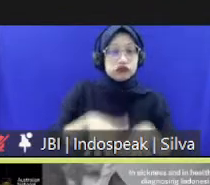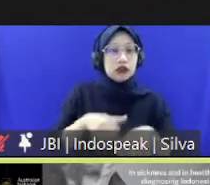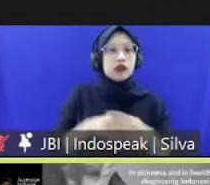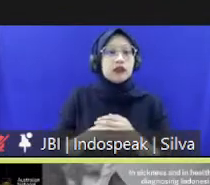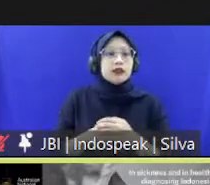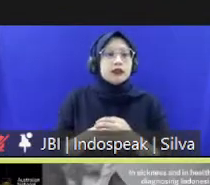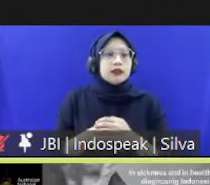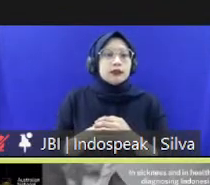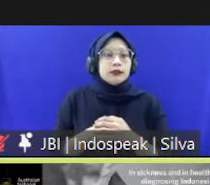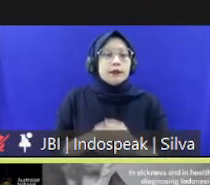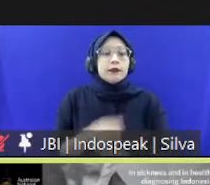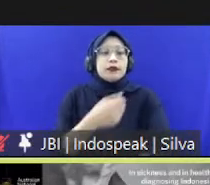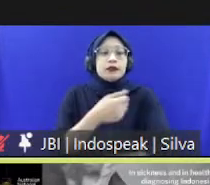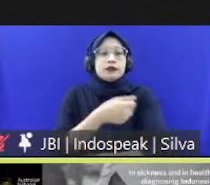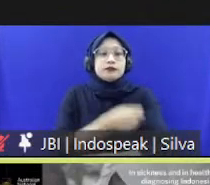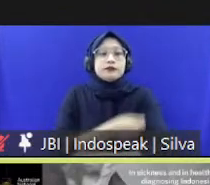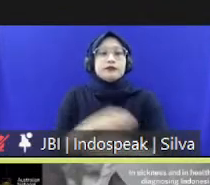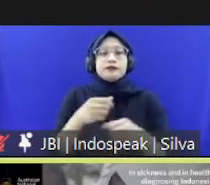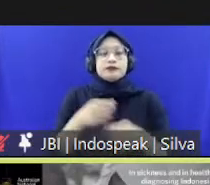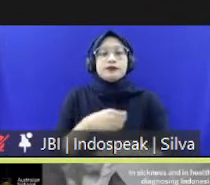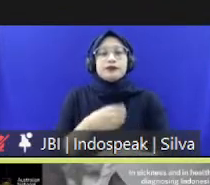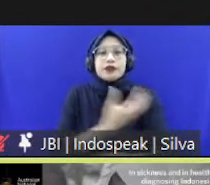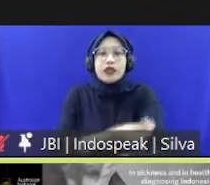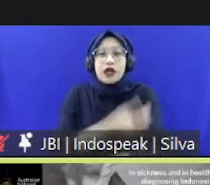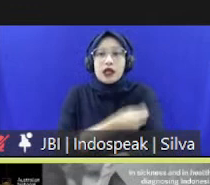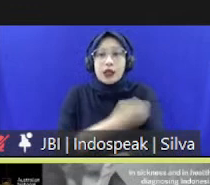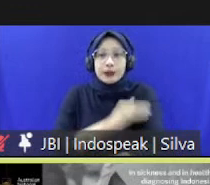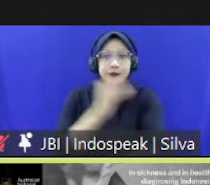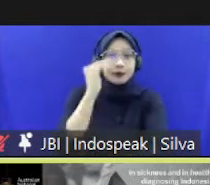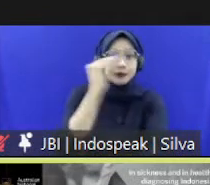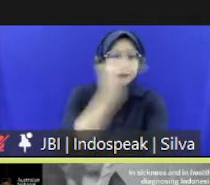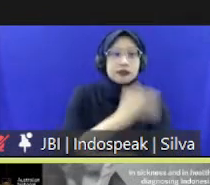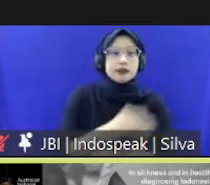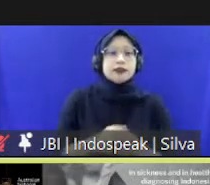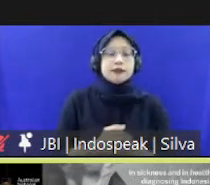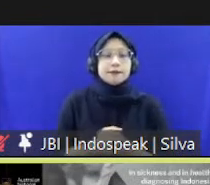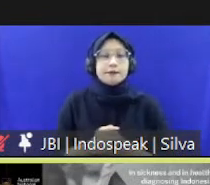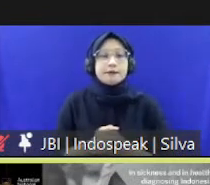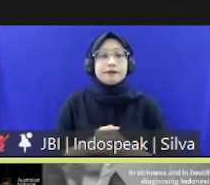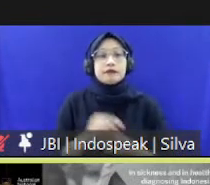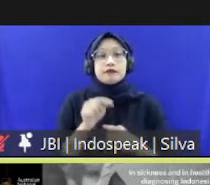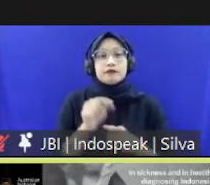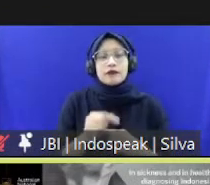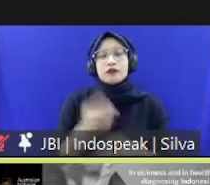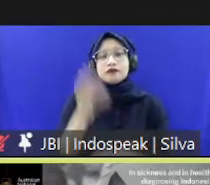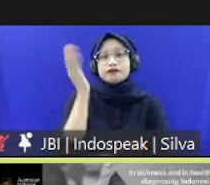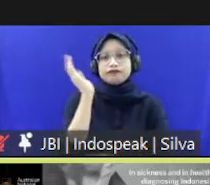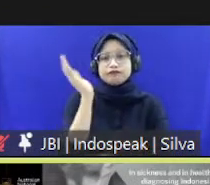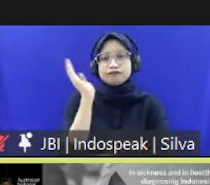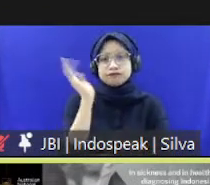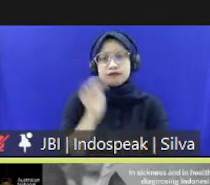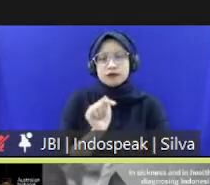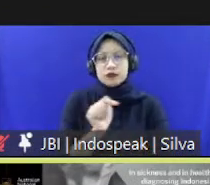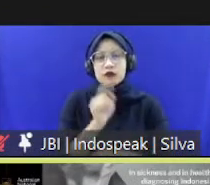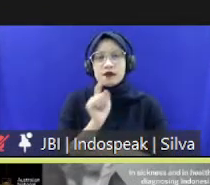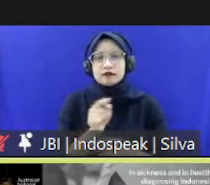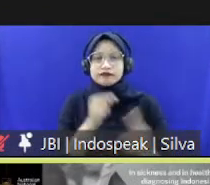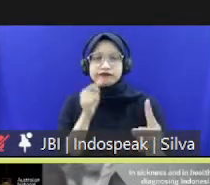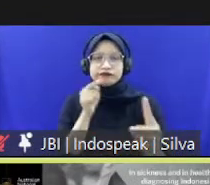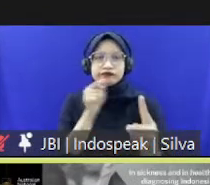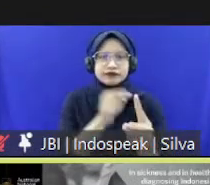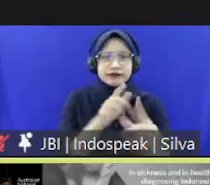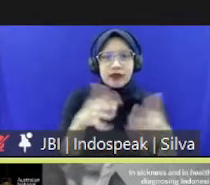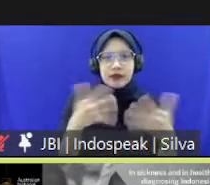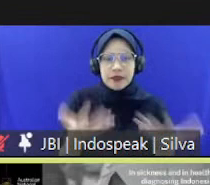of maternal death. So having said that one, so our presentation trying to kind of like the objective is looking